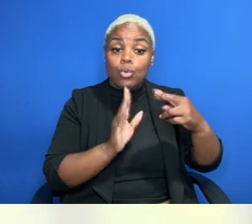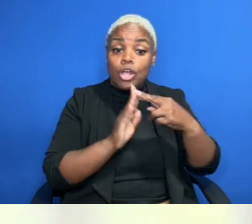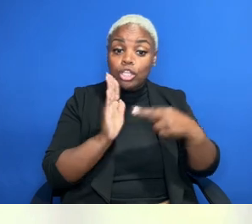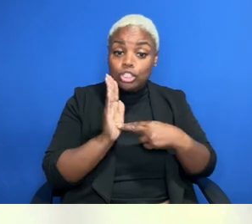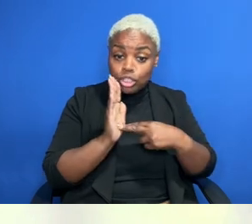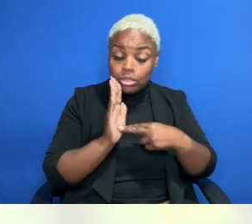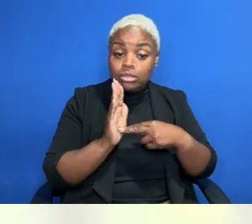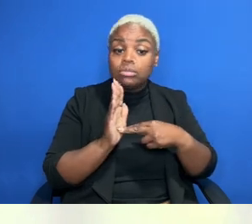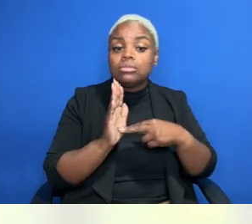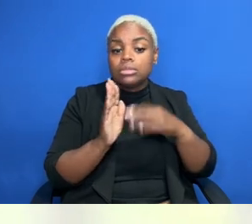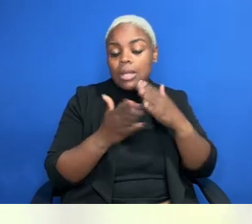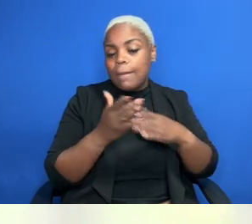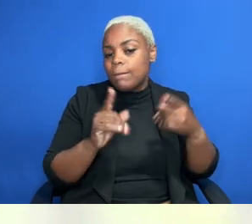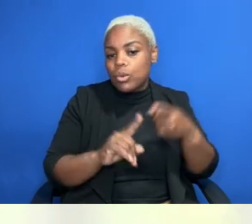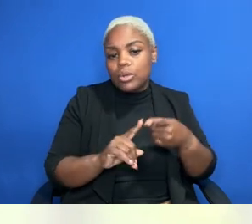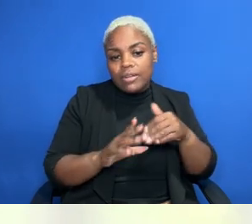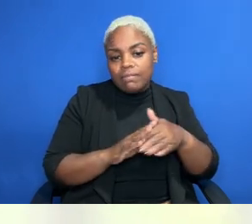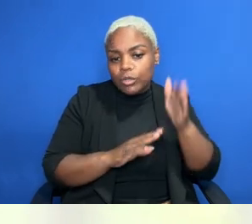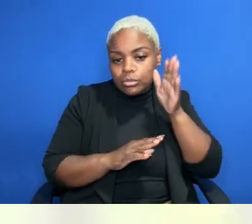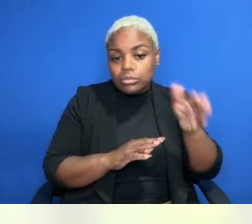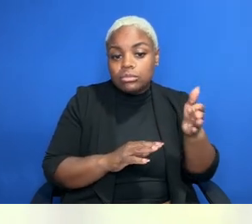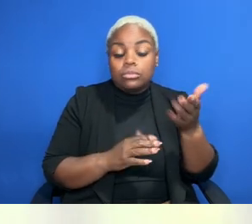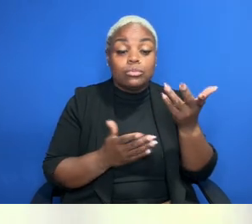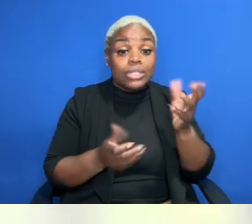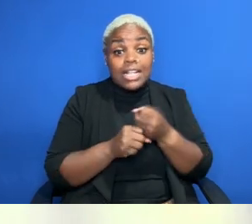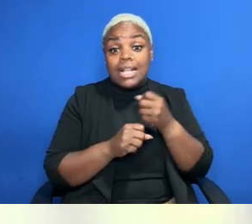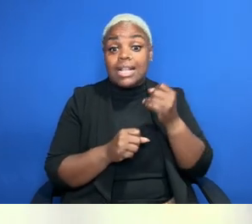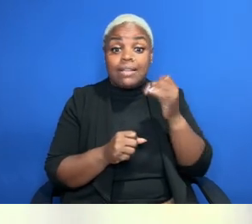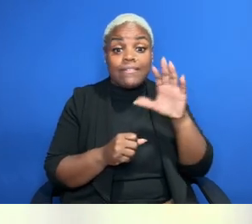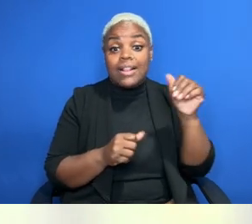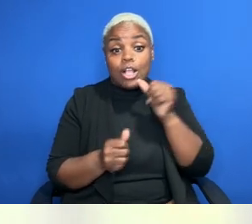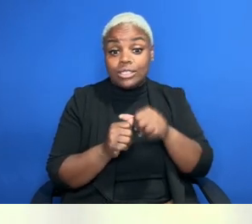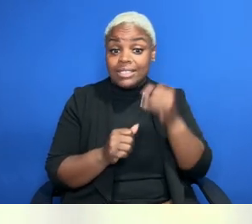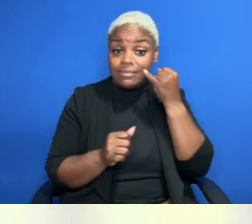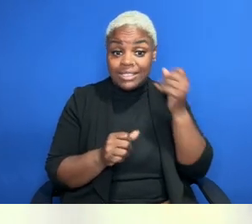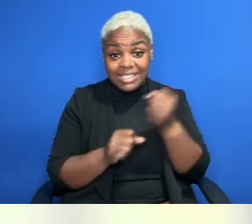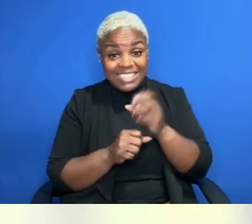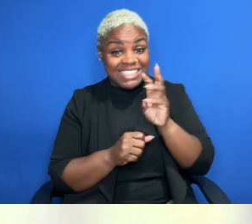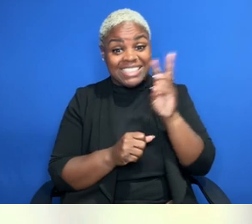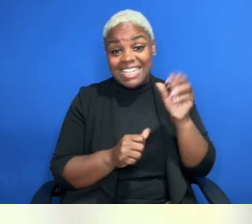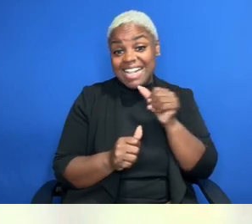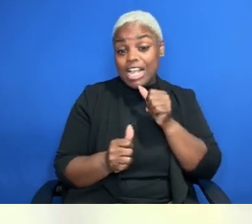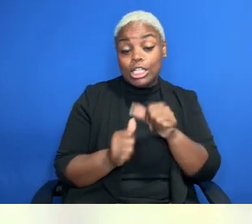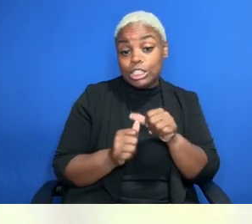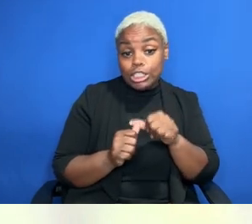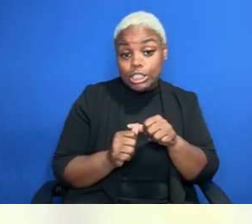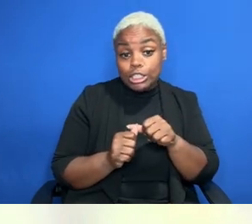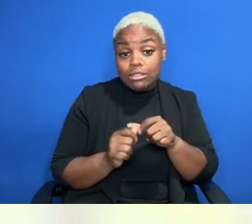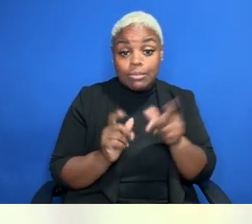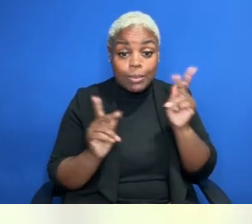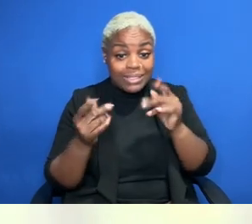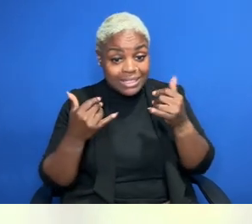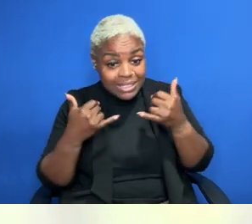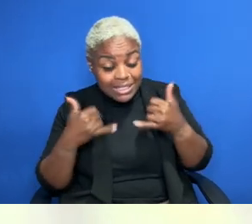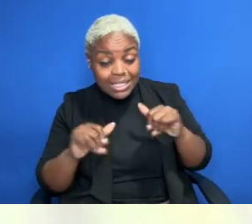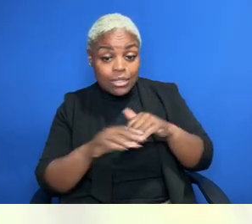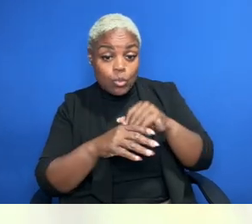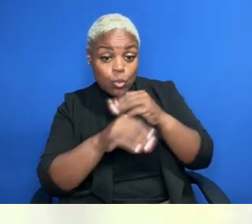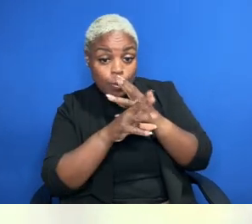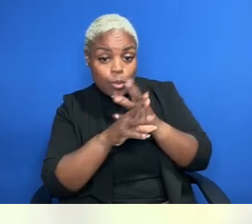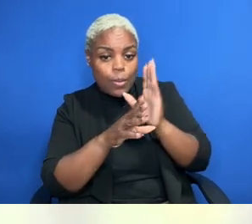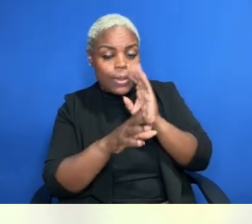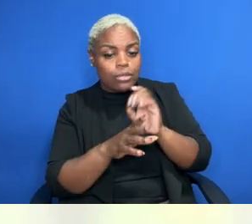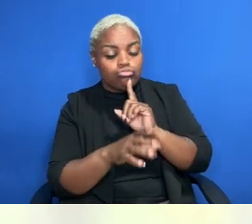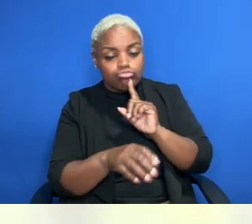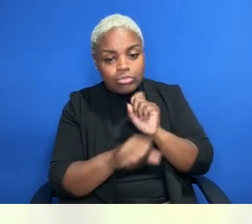mentioned, regulations at some point in the future. And if they get 50 letters, if they get 66 letters from the people